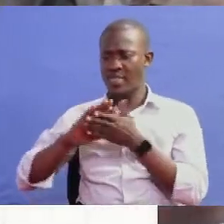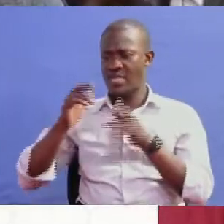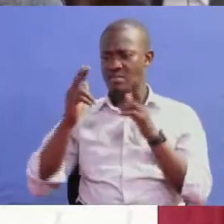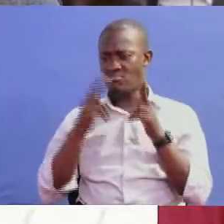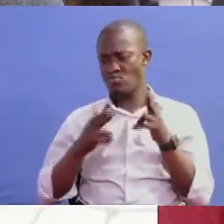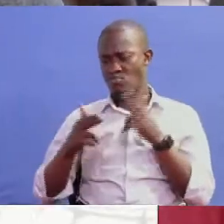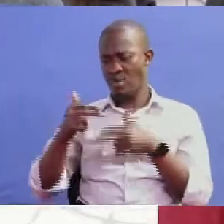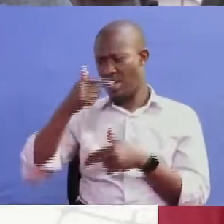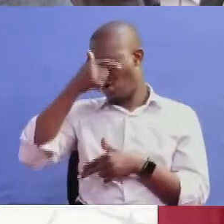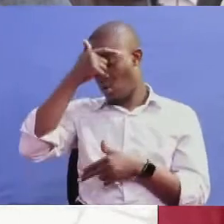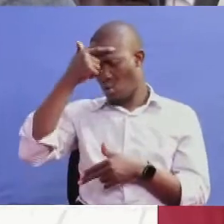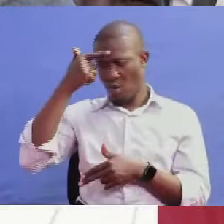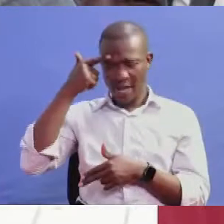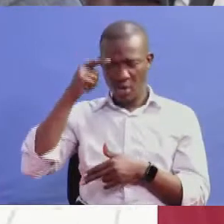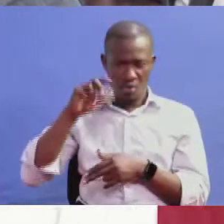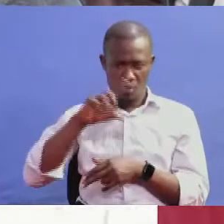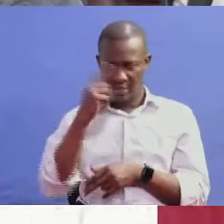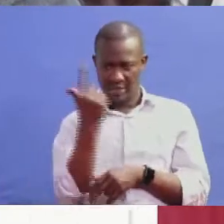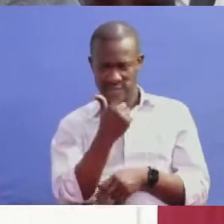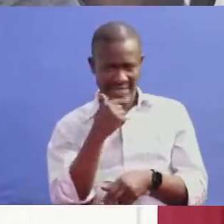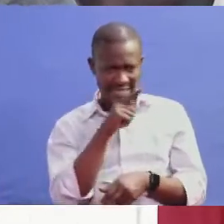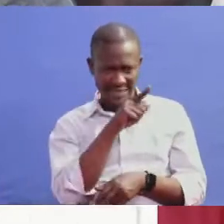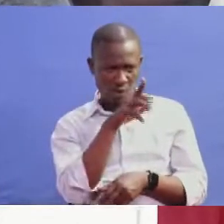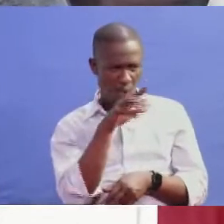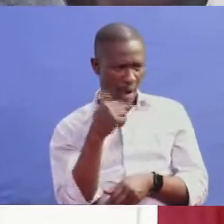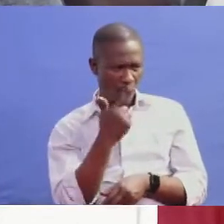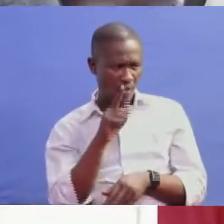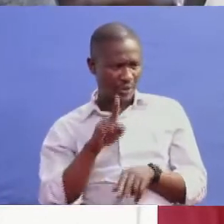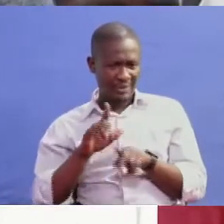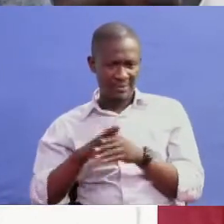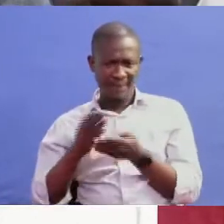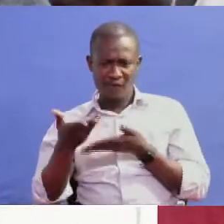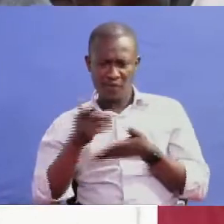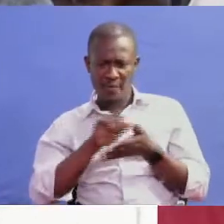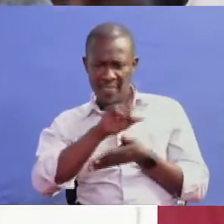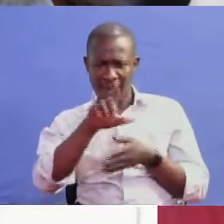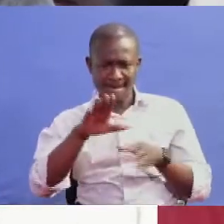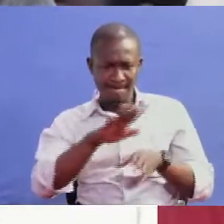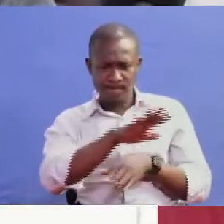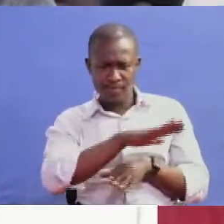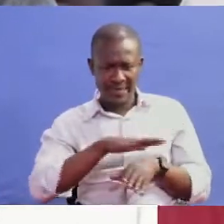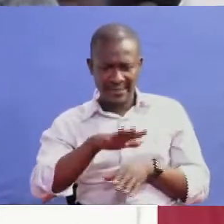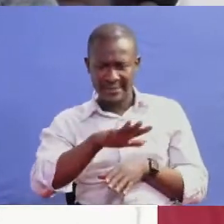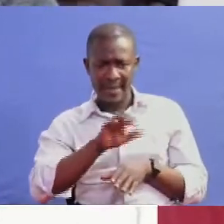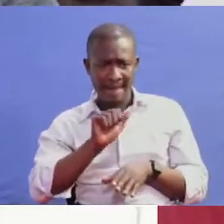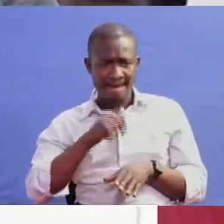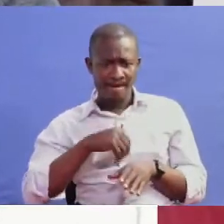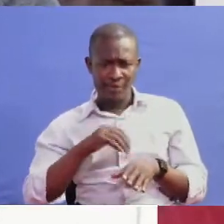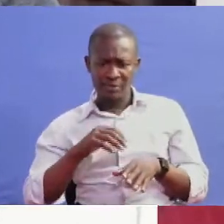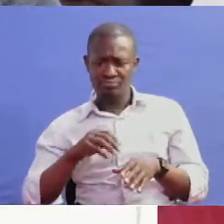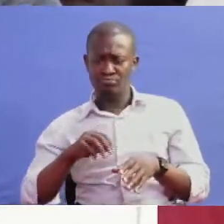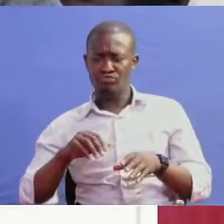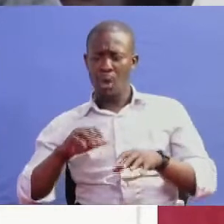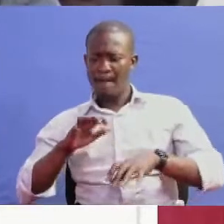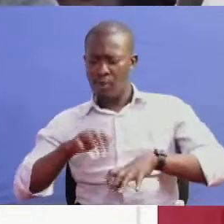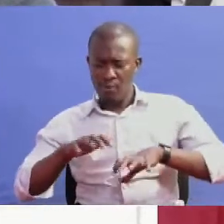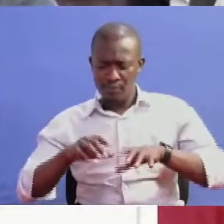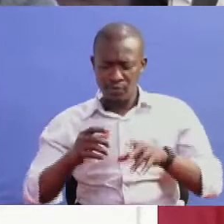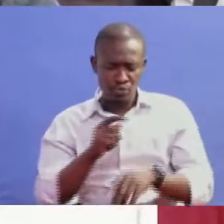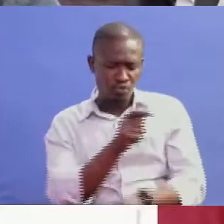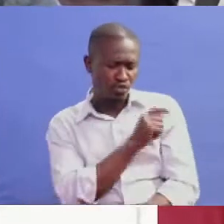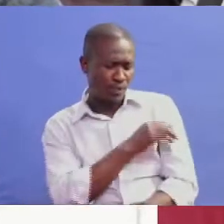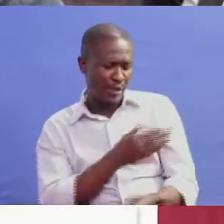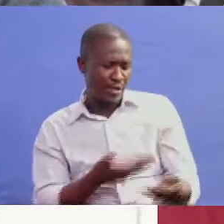ones. Kuna wao pia waliouza hiyo maploti zao. Ukijaribu kuchimbua choo kwa ploti yako,